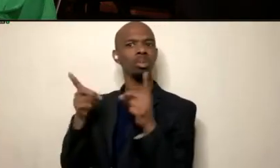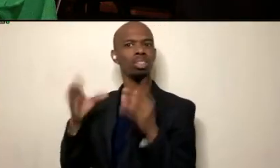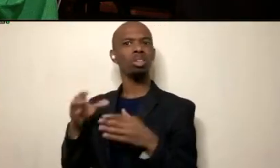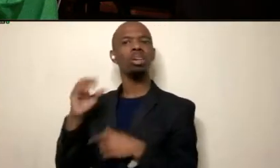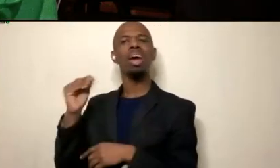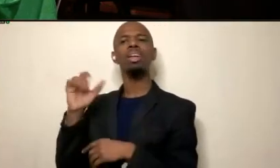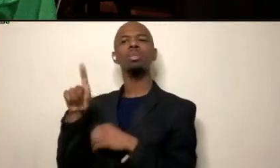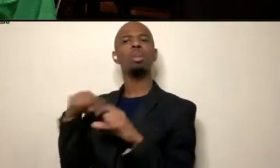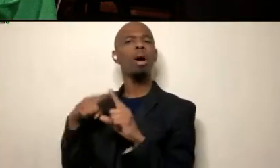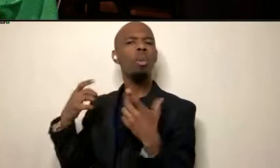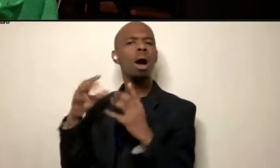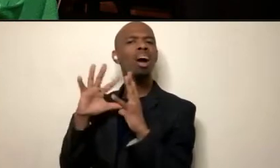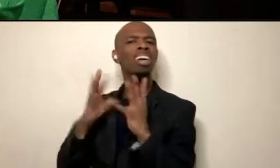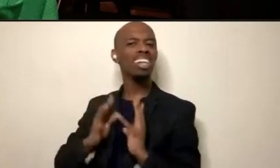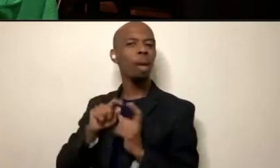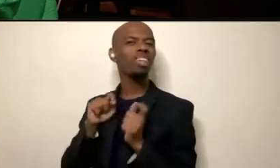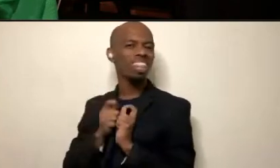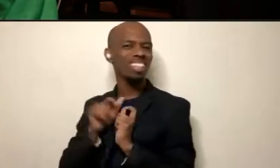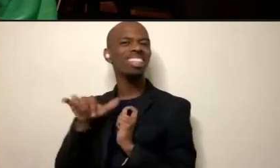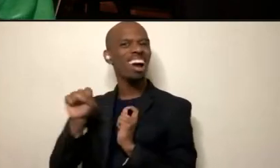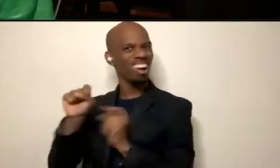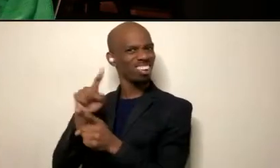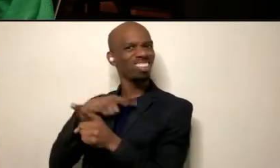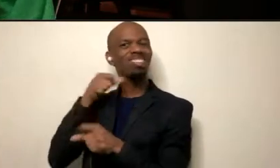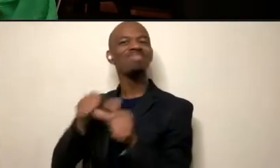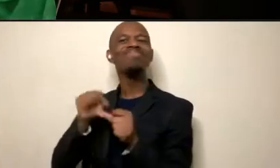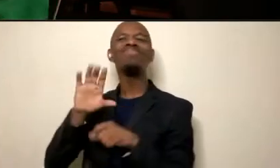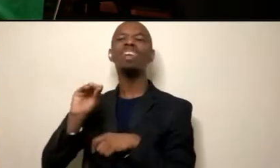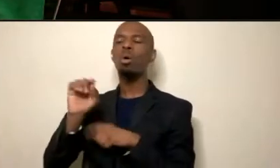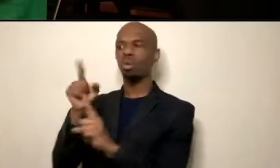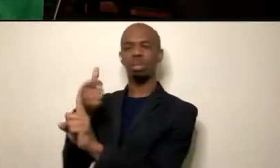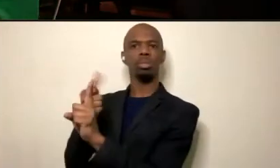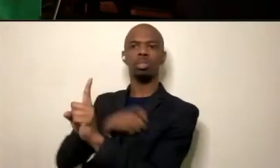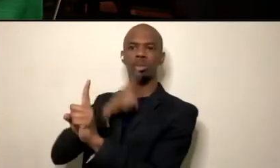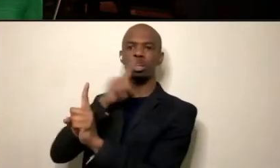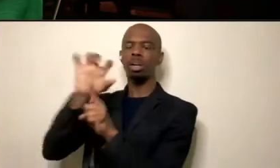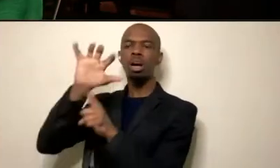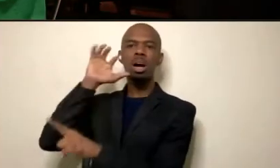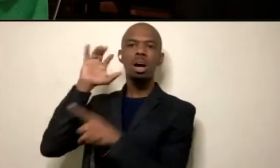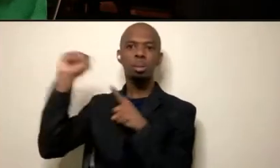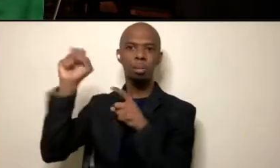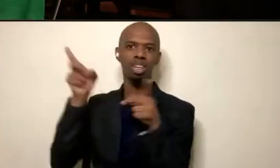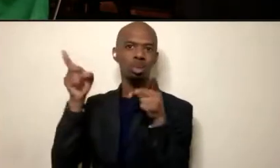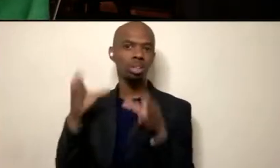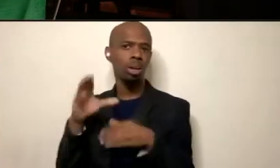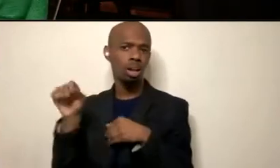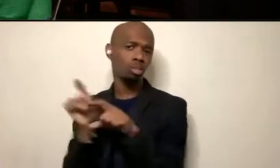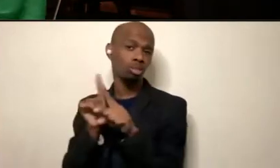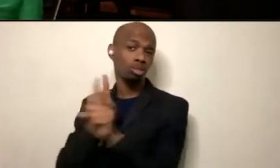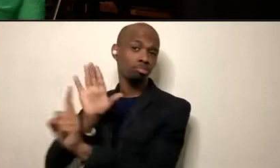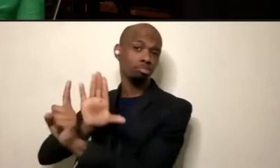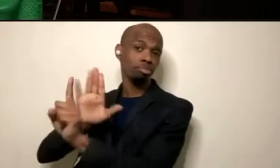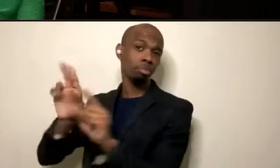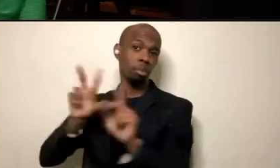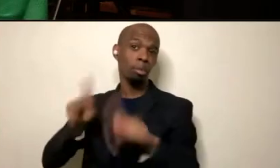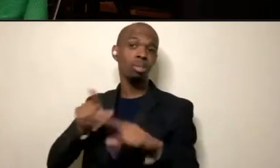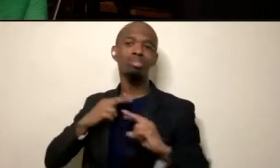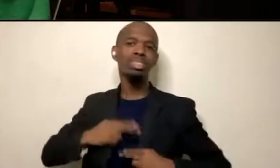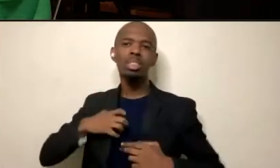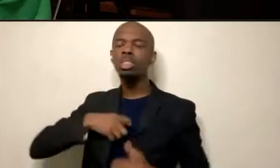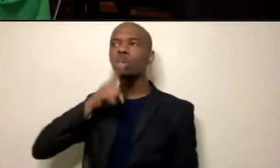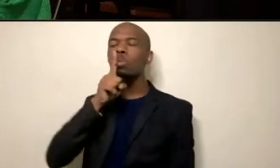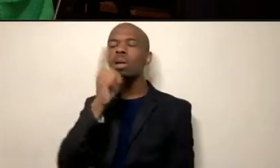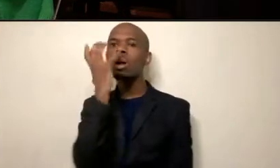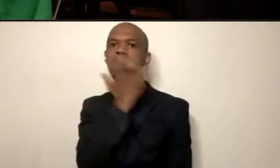Yes. Yes, and he's a fabulous director, and even more so a fabulous human being. He listens. You